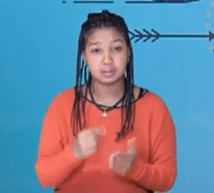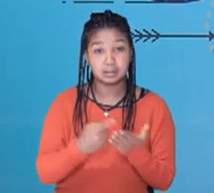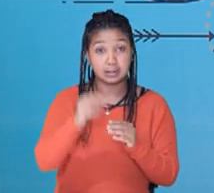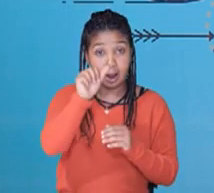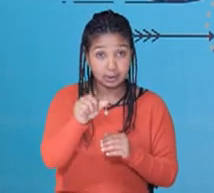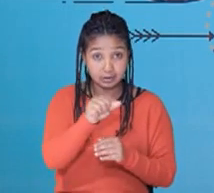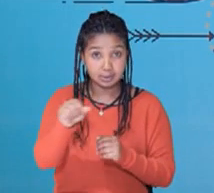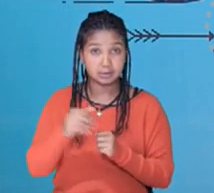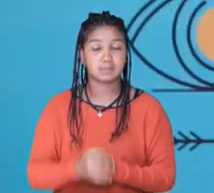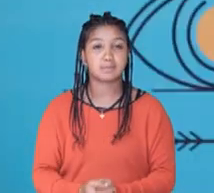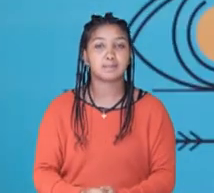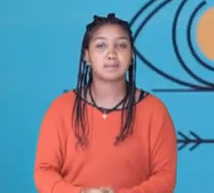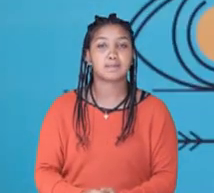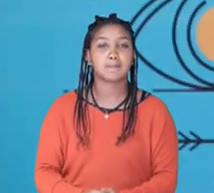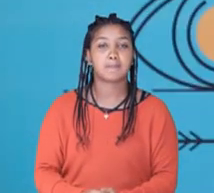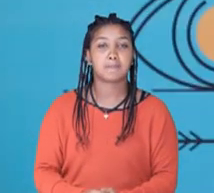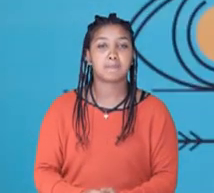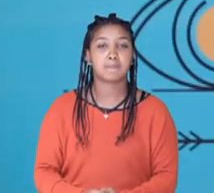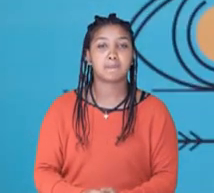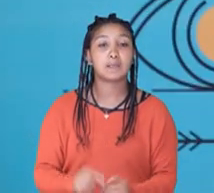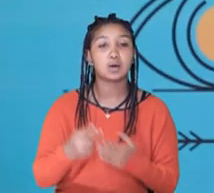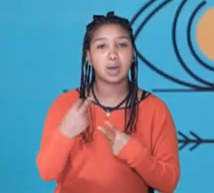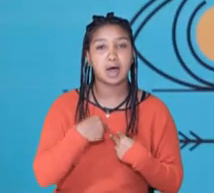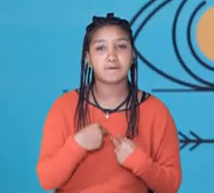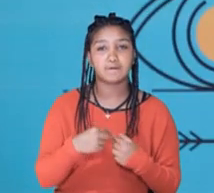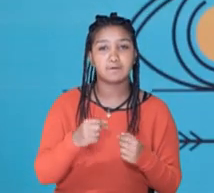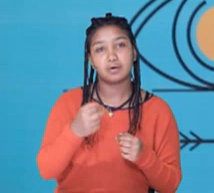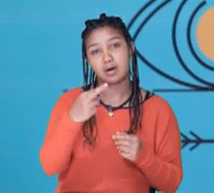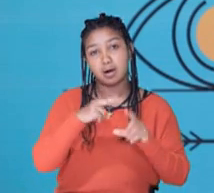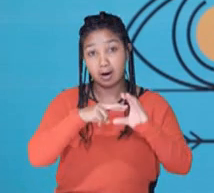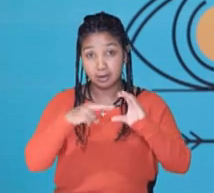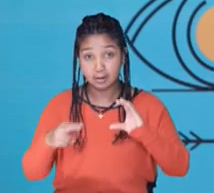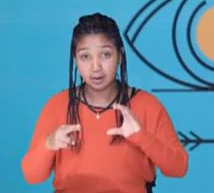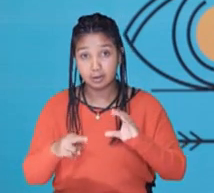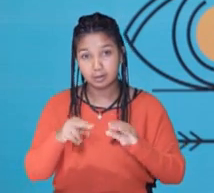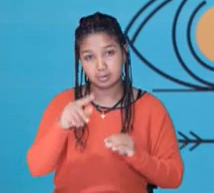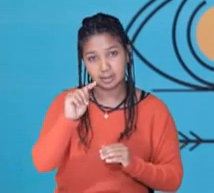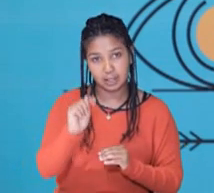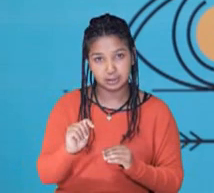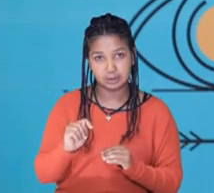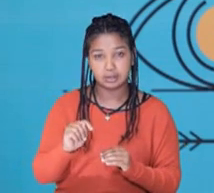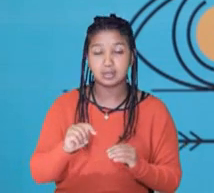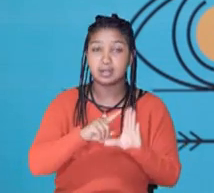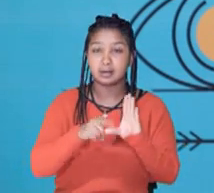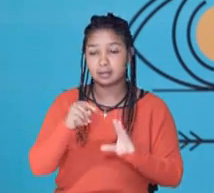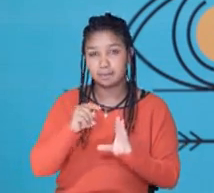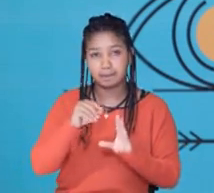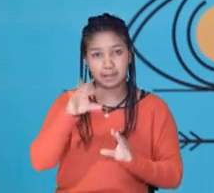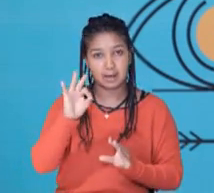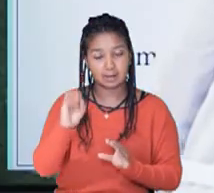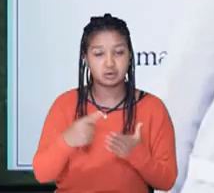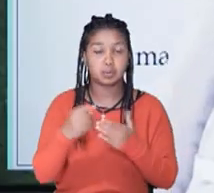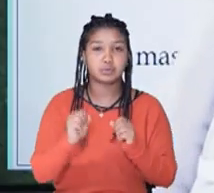axis. Let's make it like this. Here we have the radius R, and here we have the tension T. The angle is 90. Therefore,